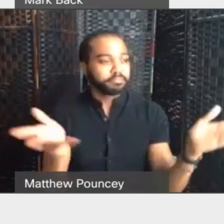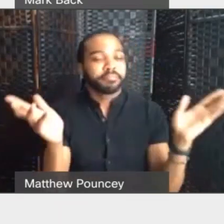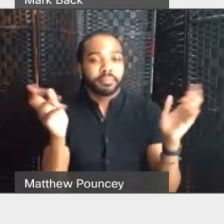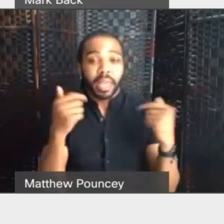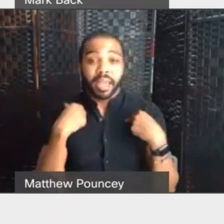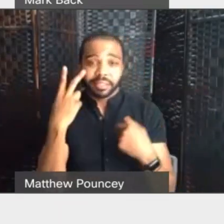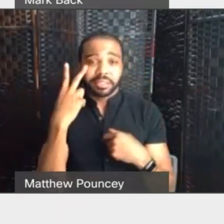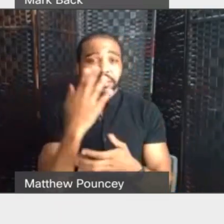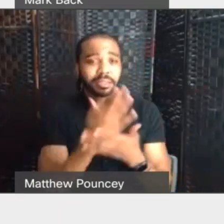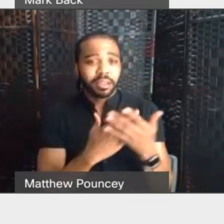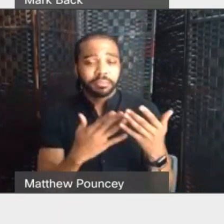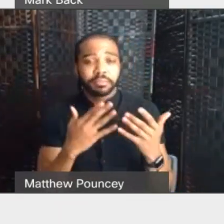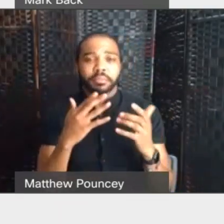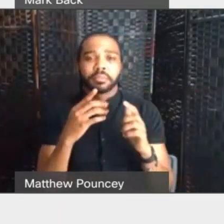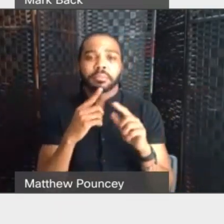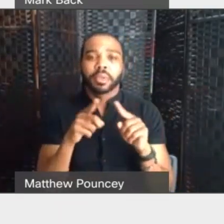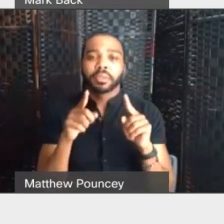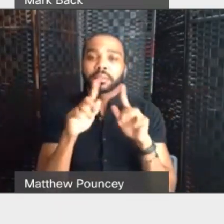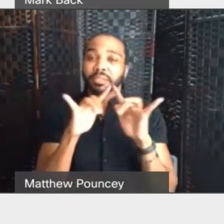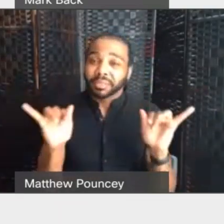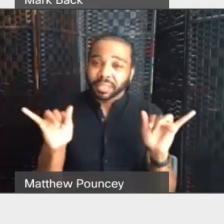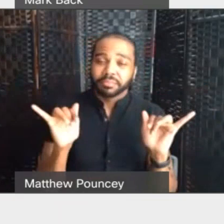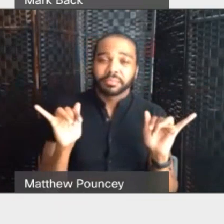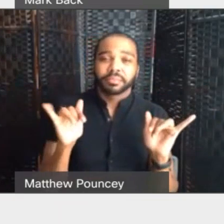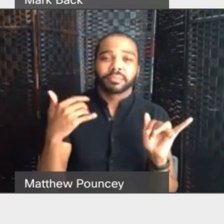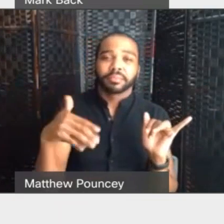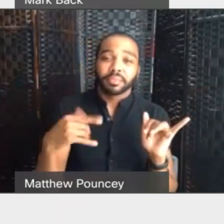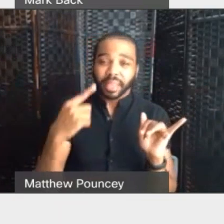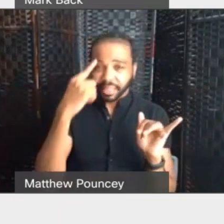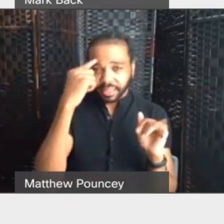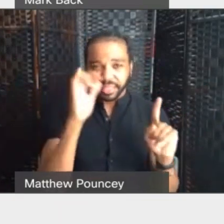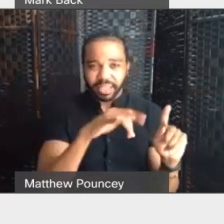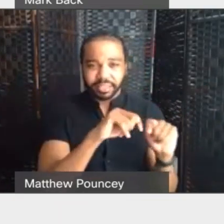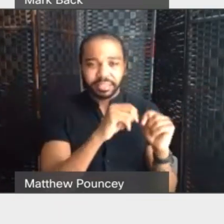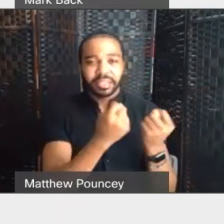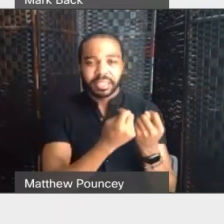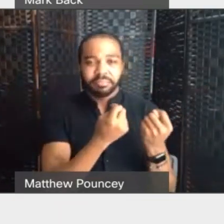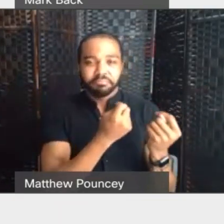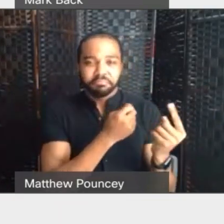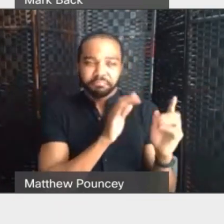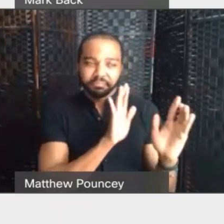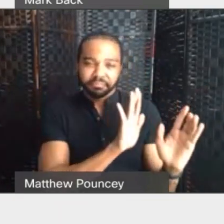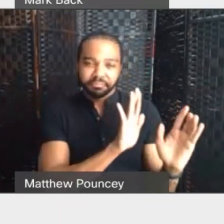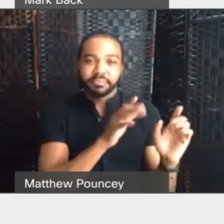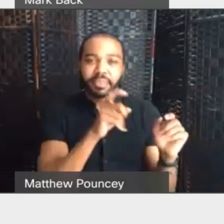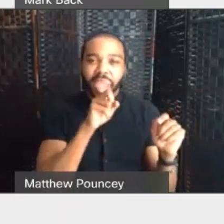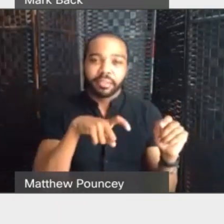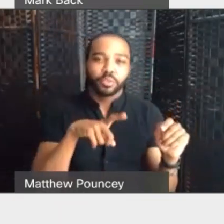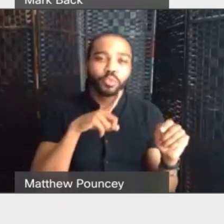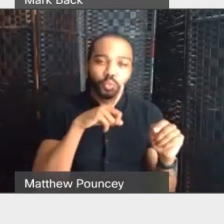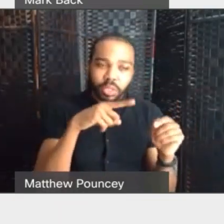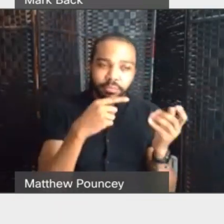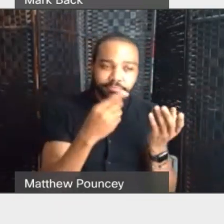I've seen some, but at the same time, I think it would be the teams uh, that have to really